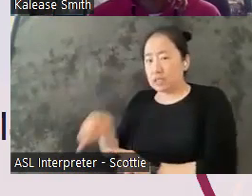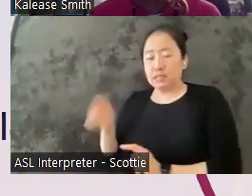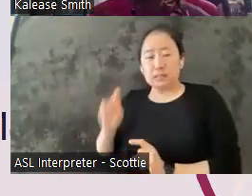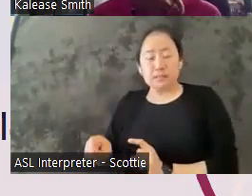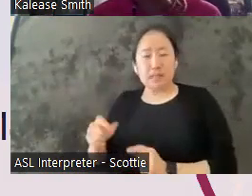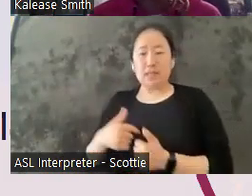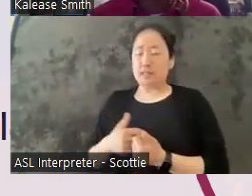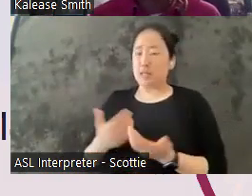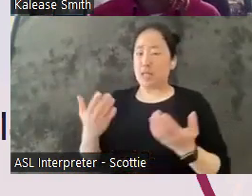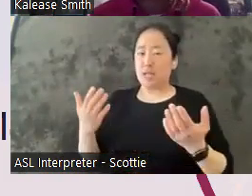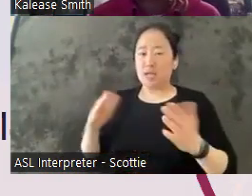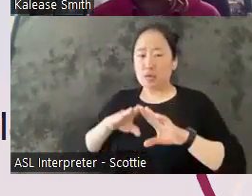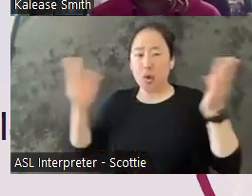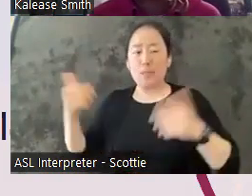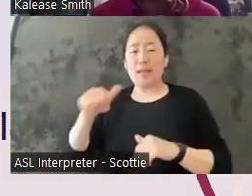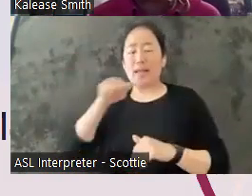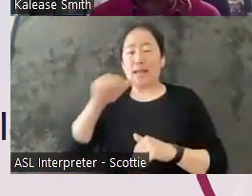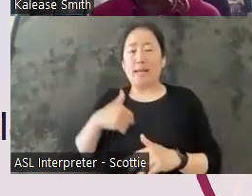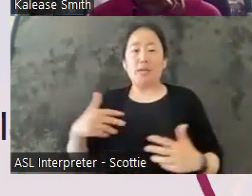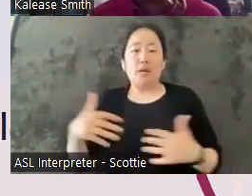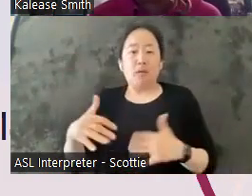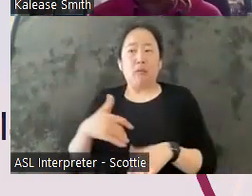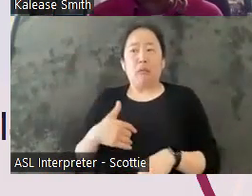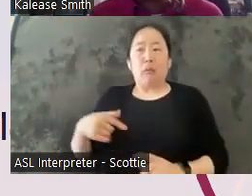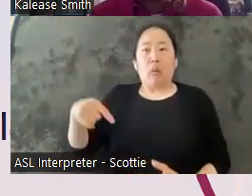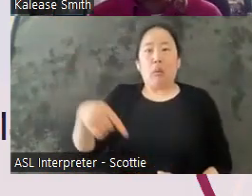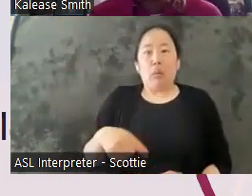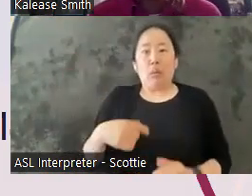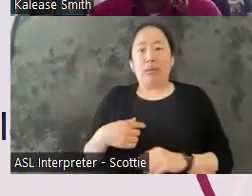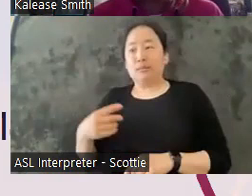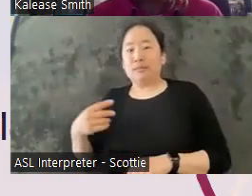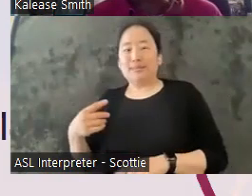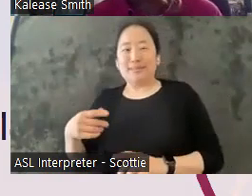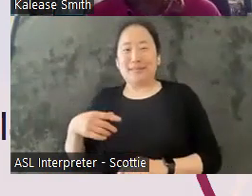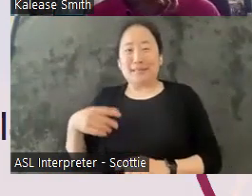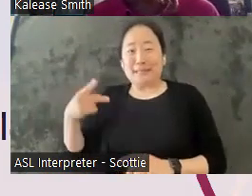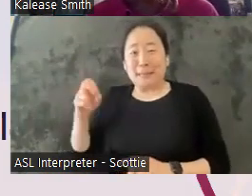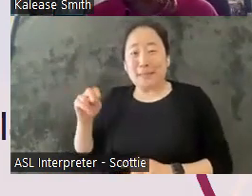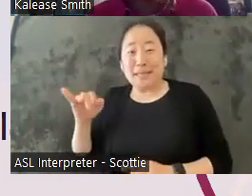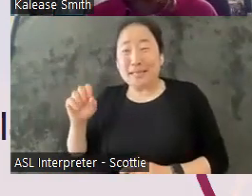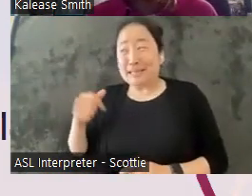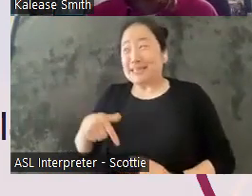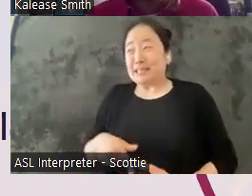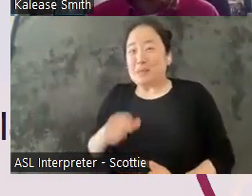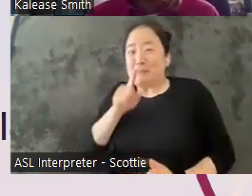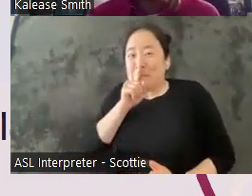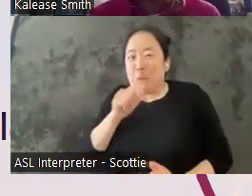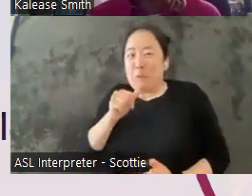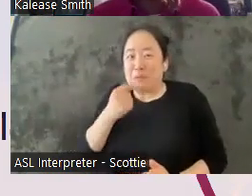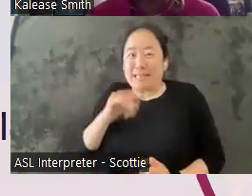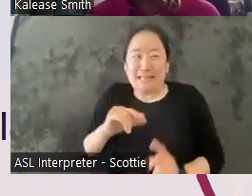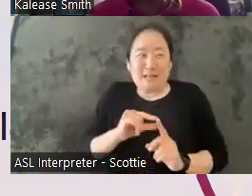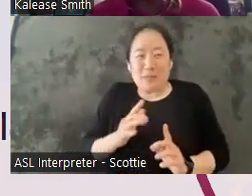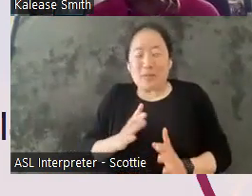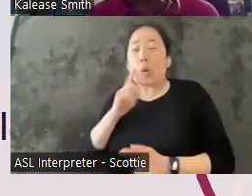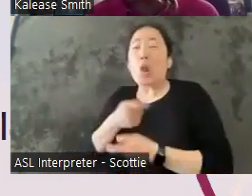say those words about our body parts, because that's important. And that's even hard for adults to say those words. I've been in a lot of